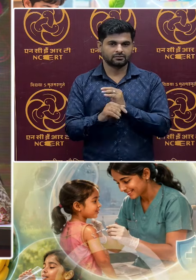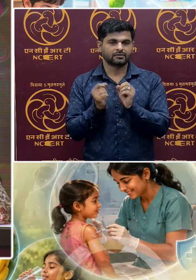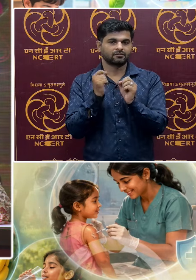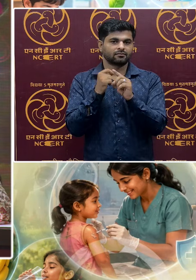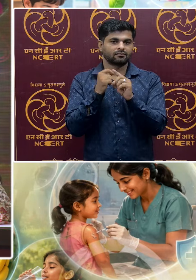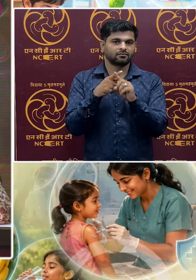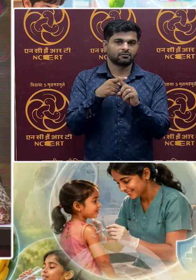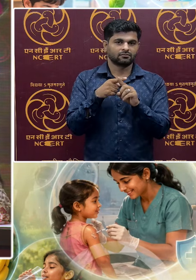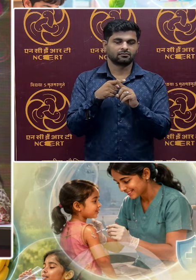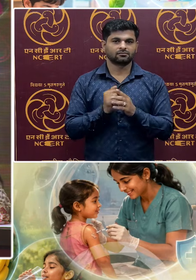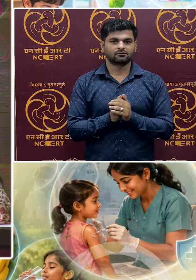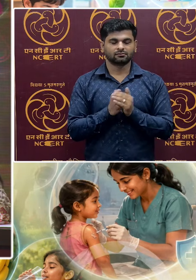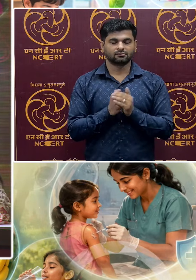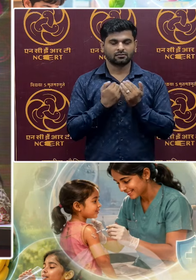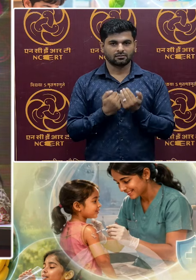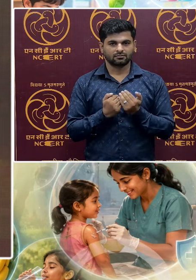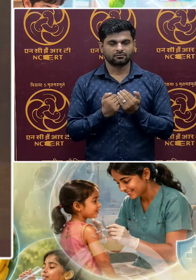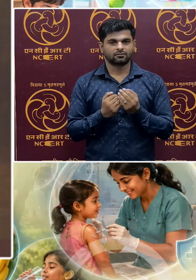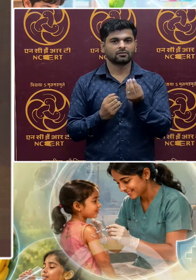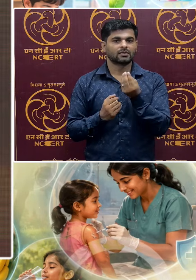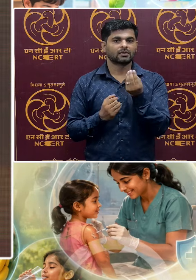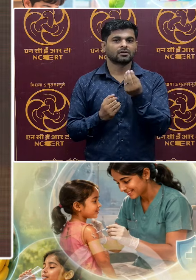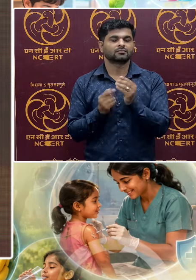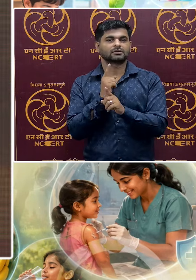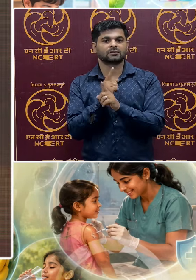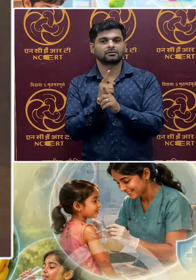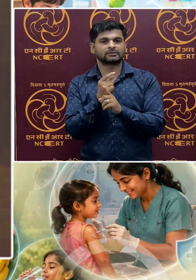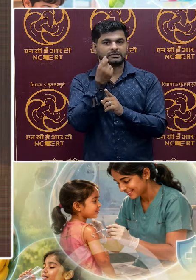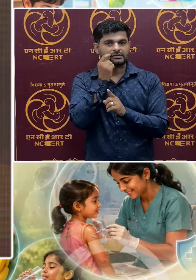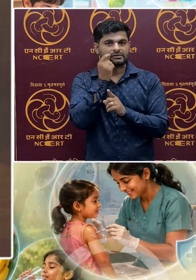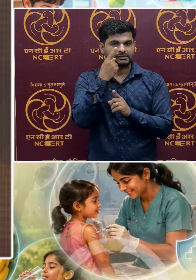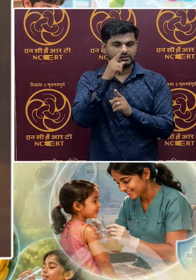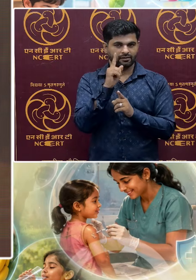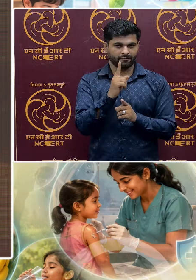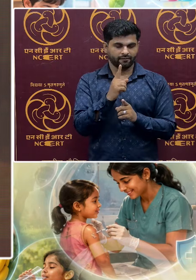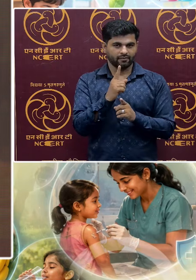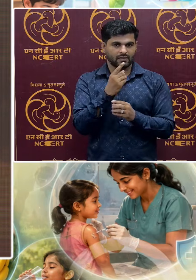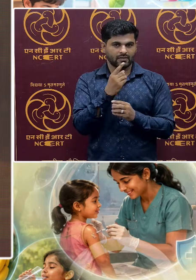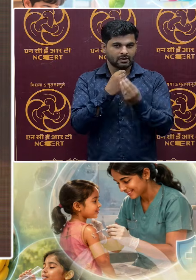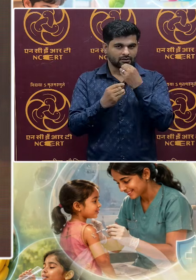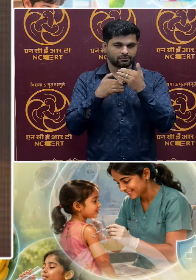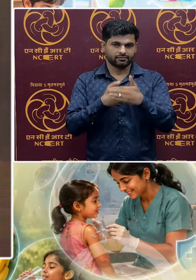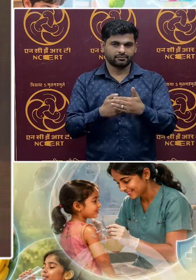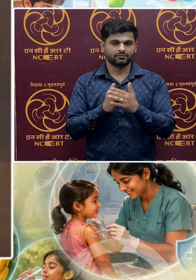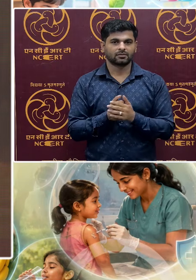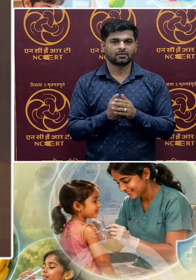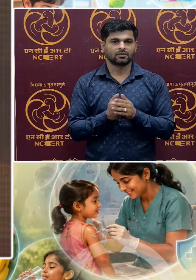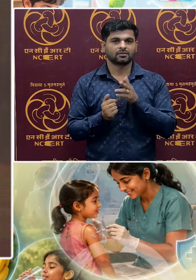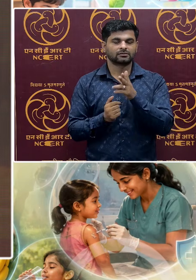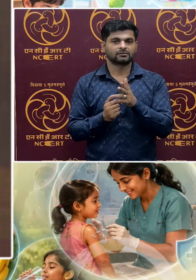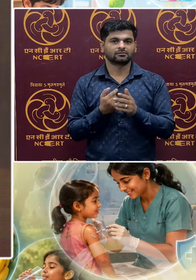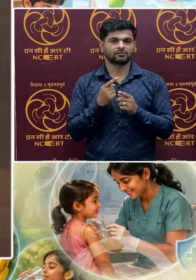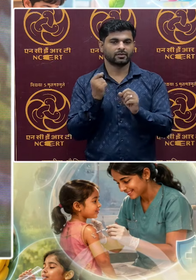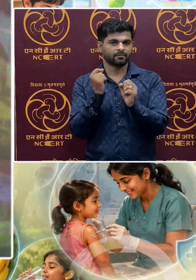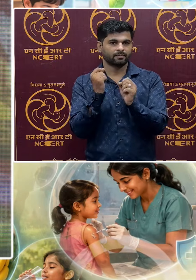fact or is it a myth. Okay, so some teachers or parents say that one dose is enough. Would you like to tell us that is it a